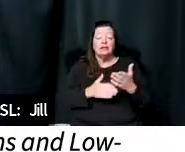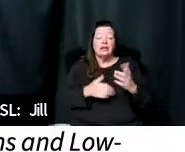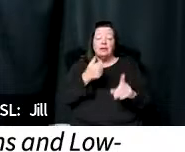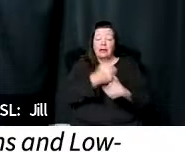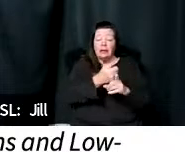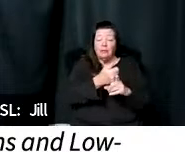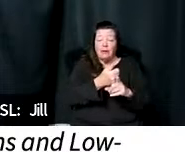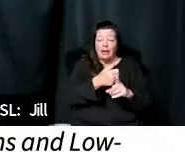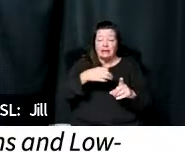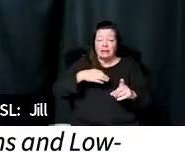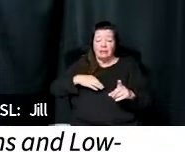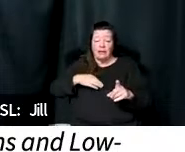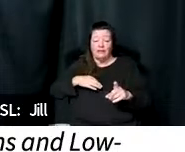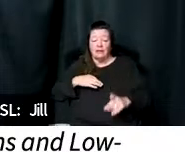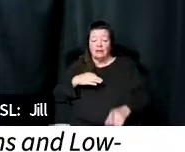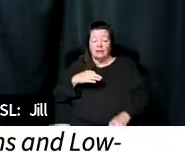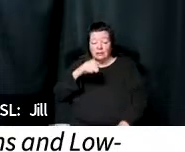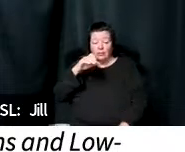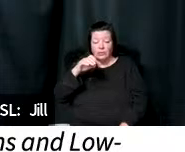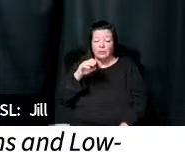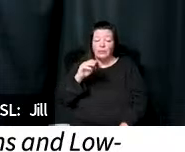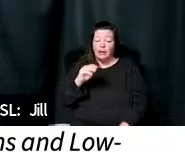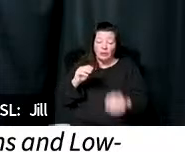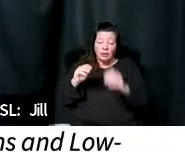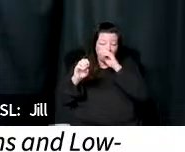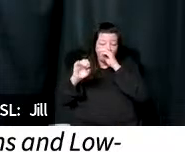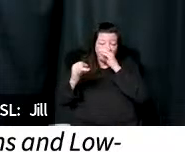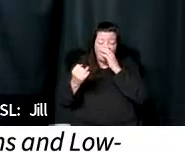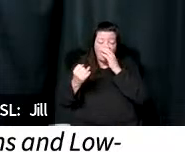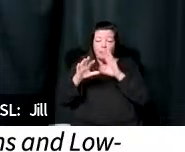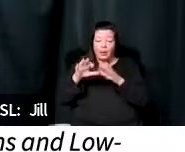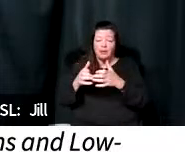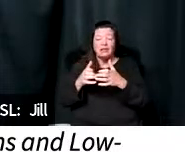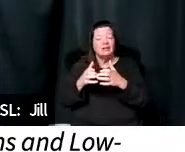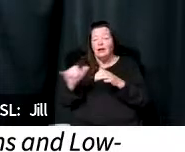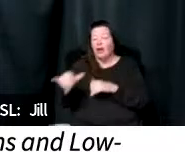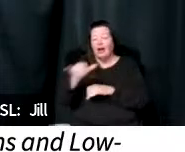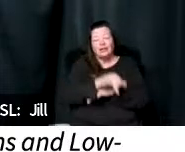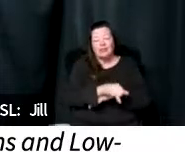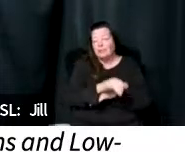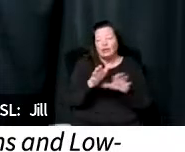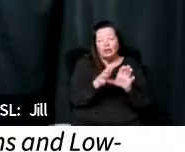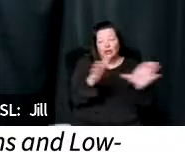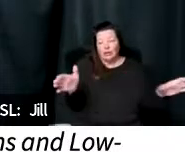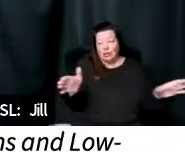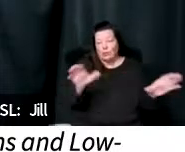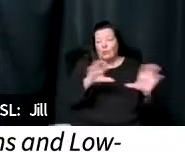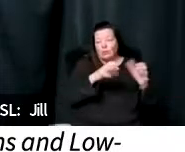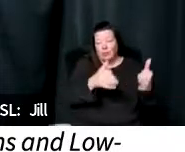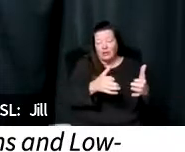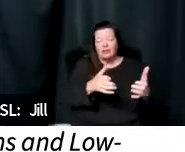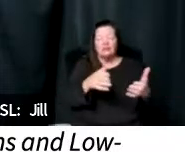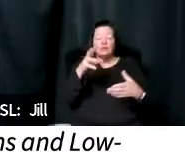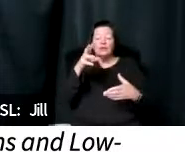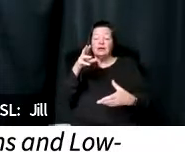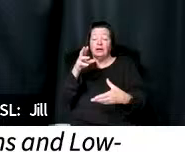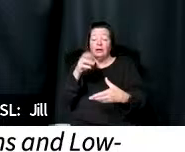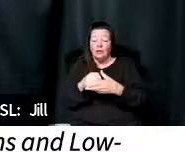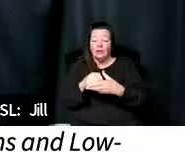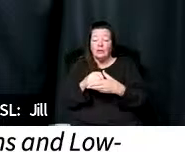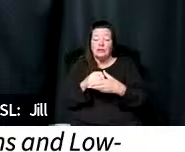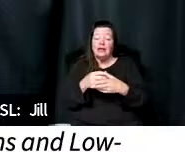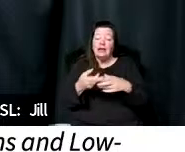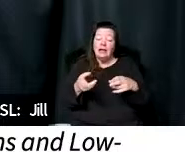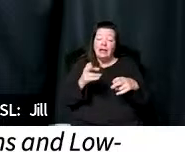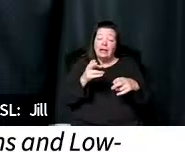EJ populations are very similar to all the general the general populations. Those include, as I kind of just previously mentioned,